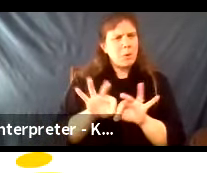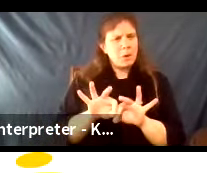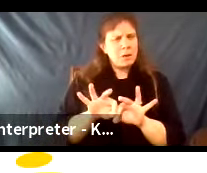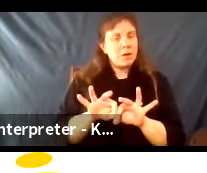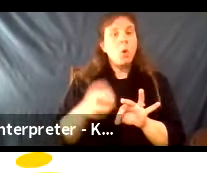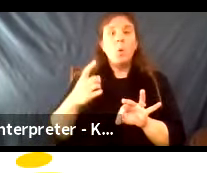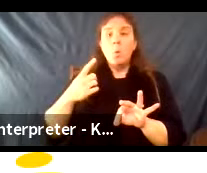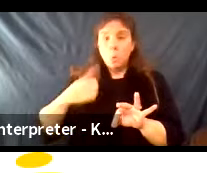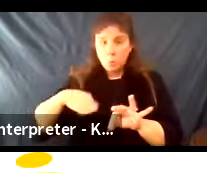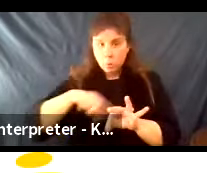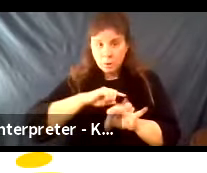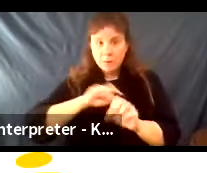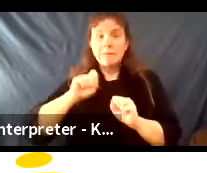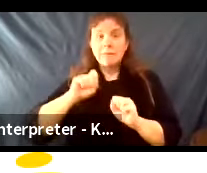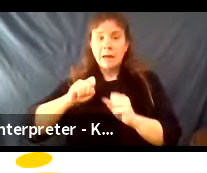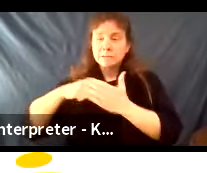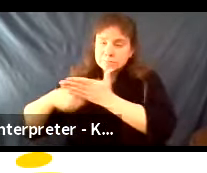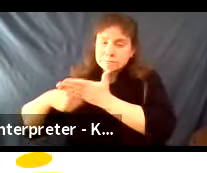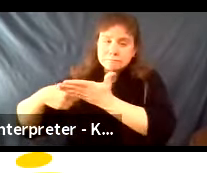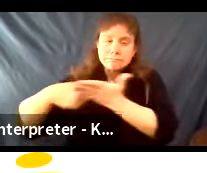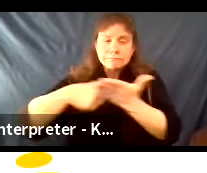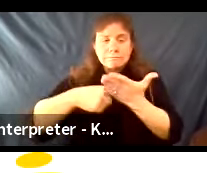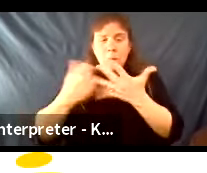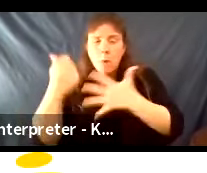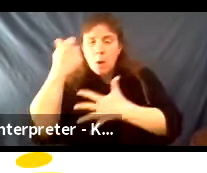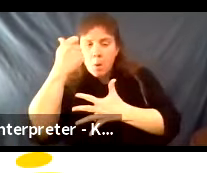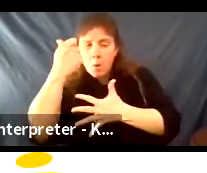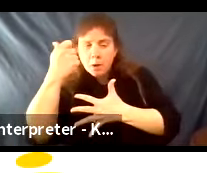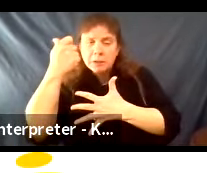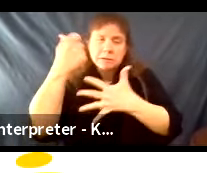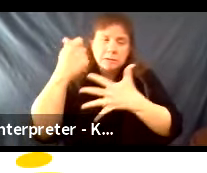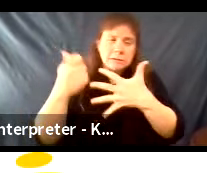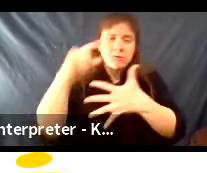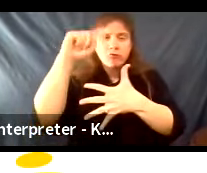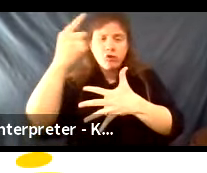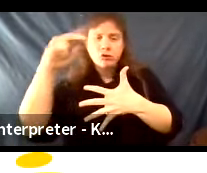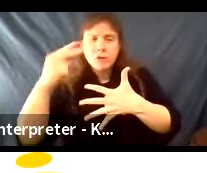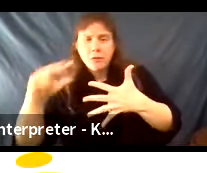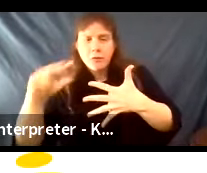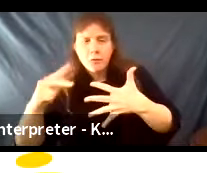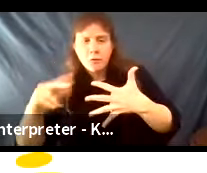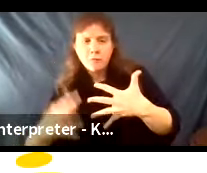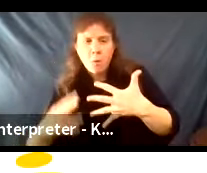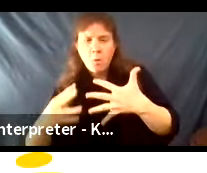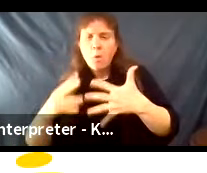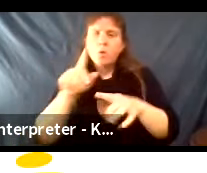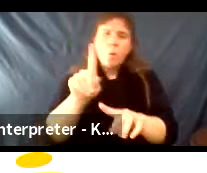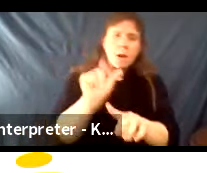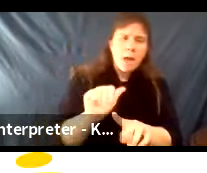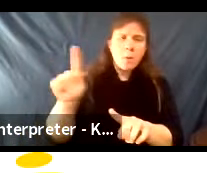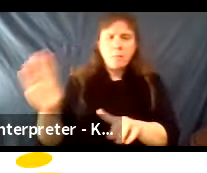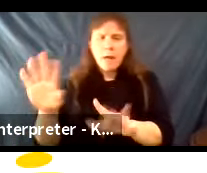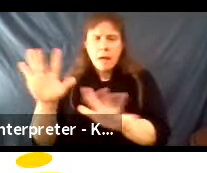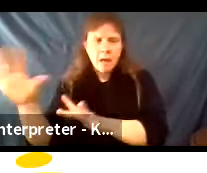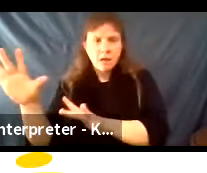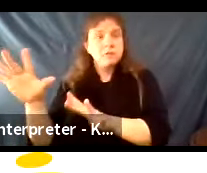we spend on the priorities and who should be in 1A and 1B, if we aren't putting shots in arms in a way that